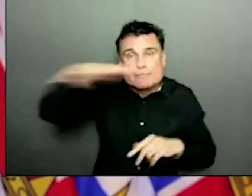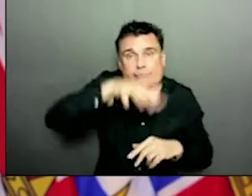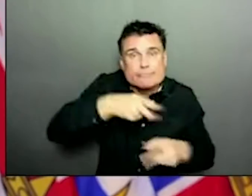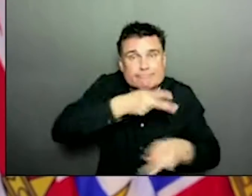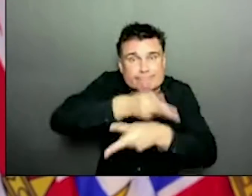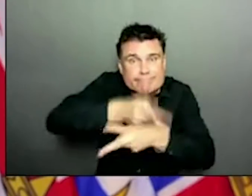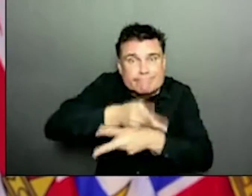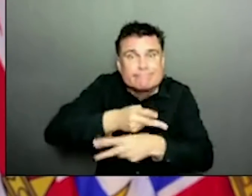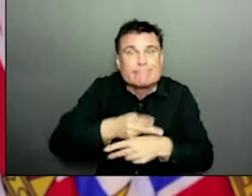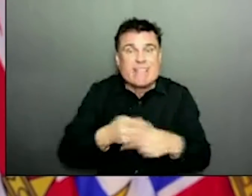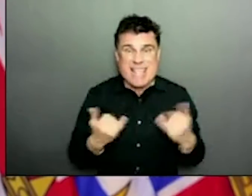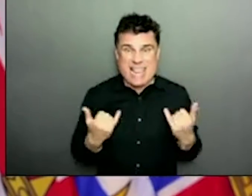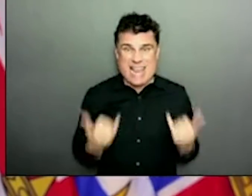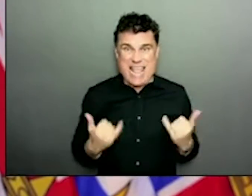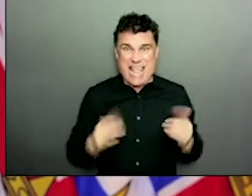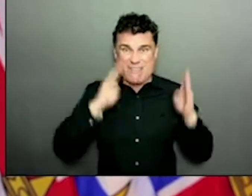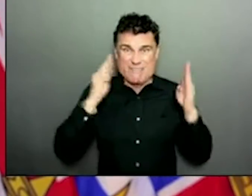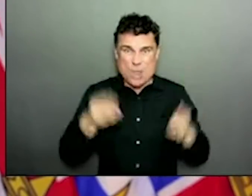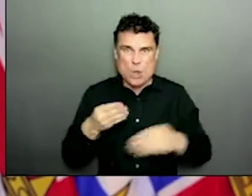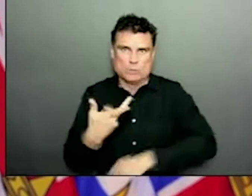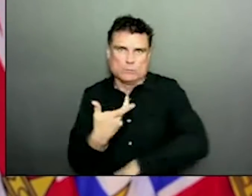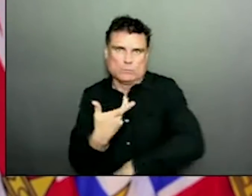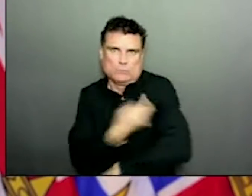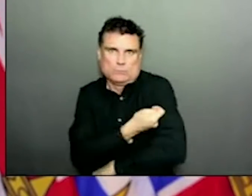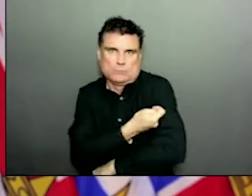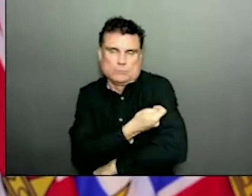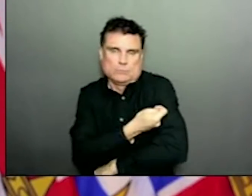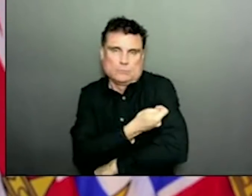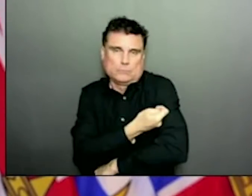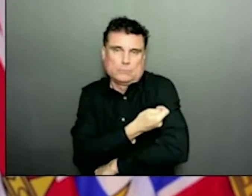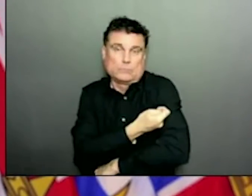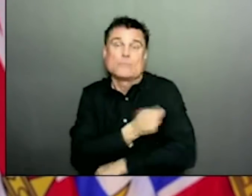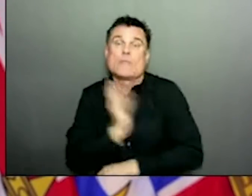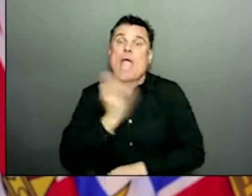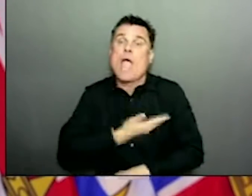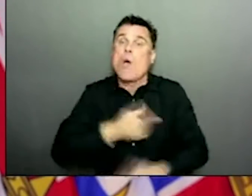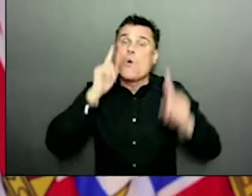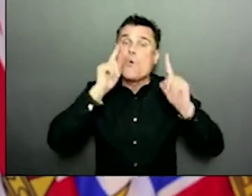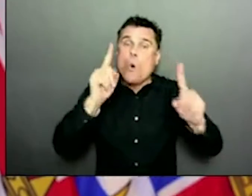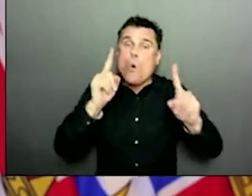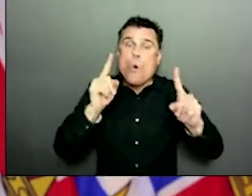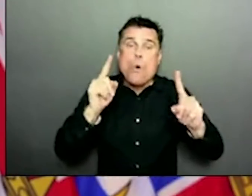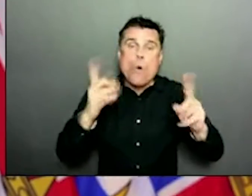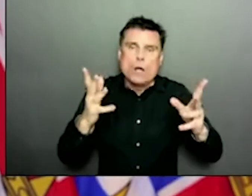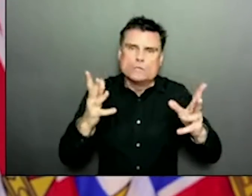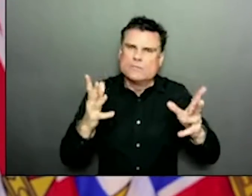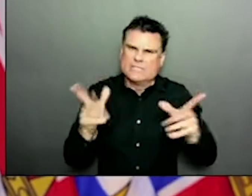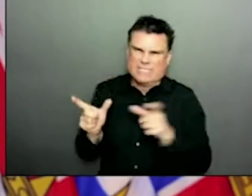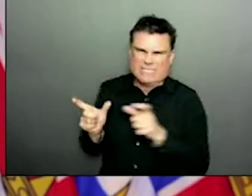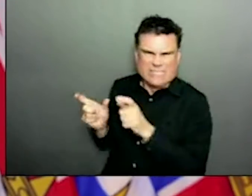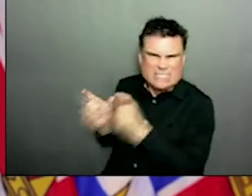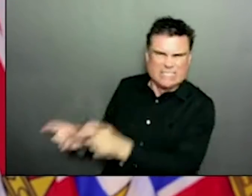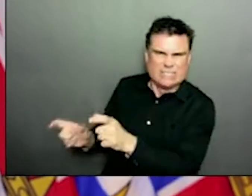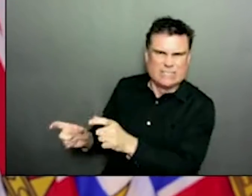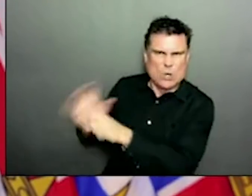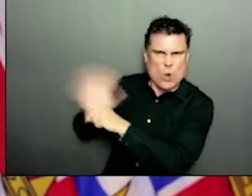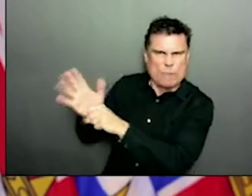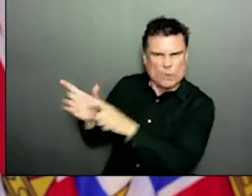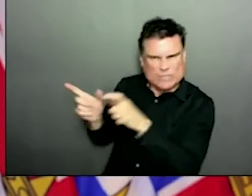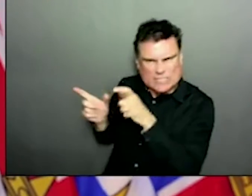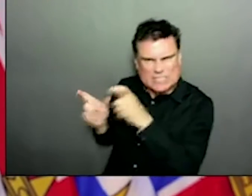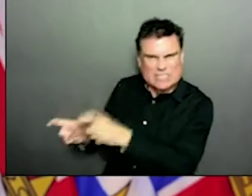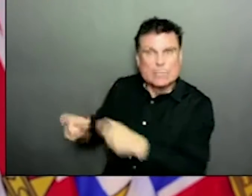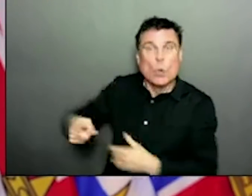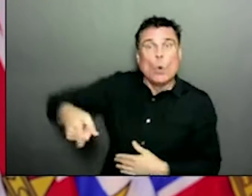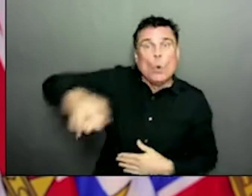we need a team effort. We are a team made up of frontline healthcare workers, other frontline workers, our contact